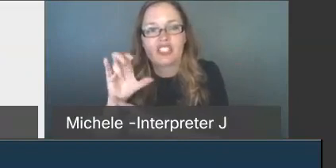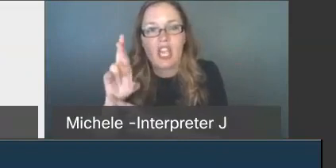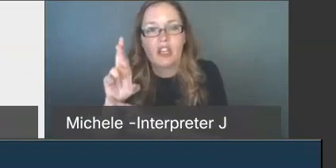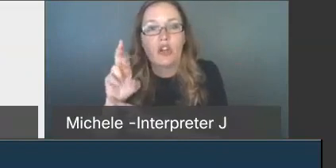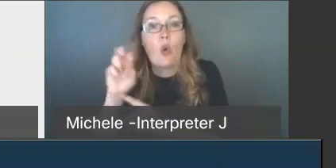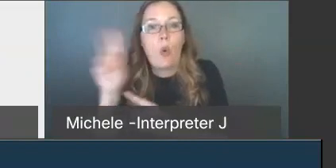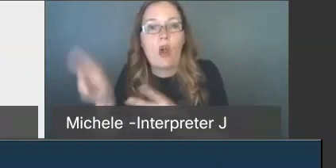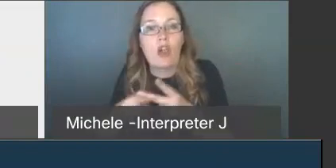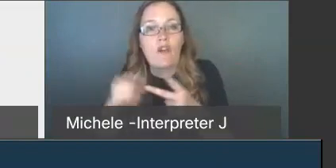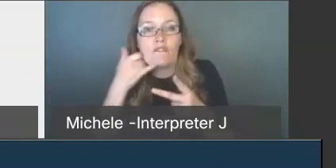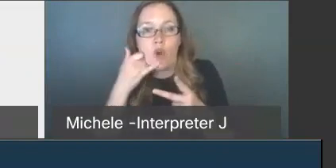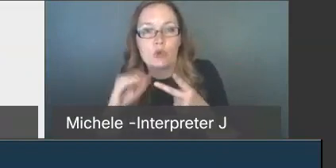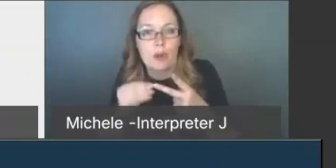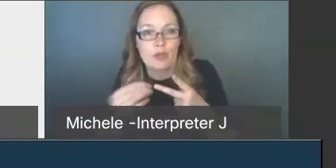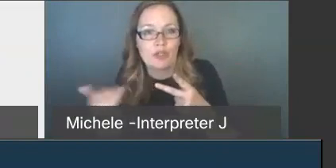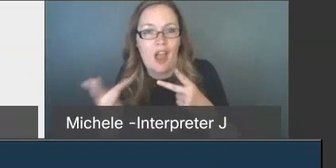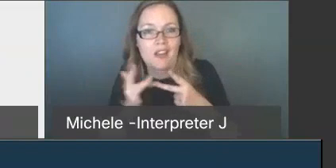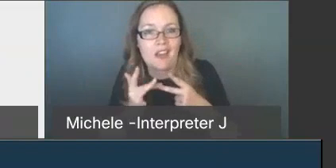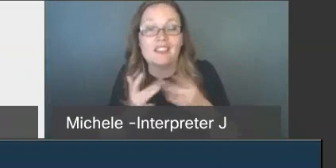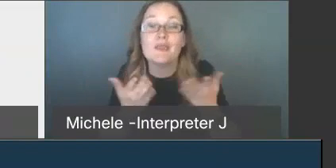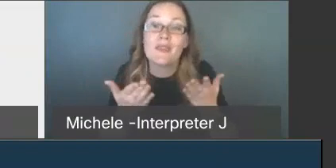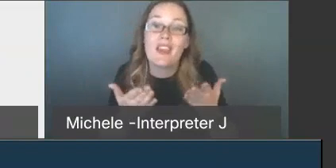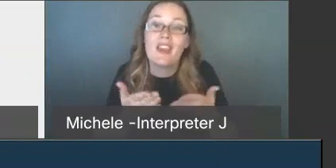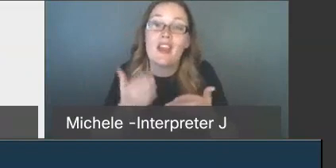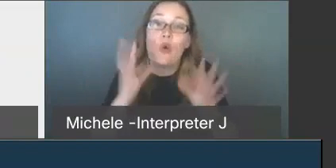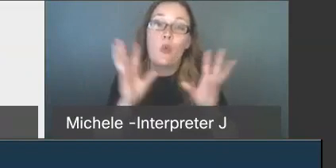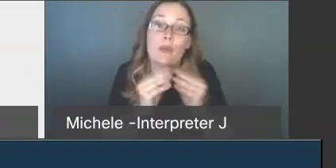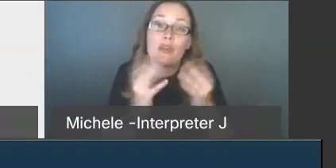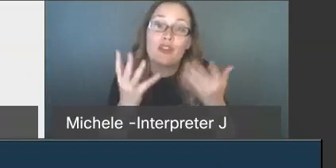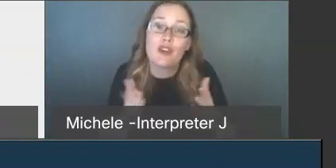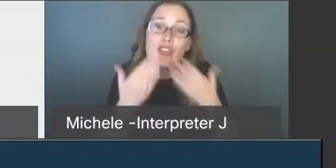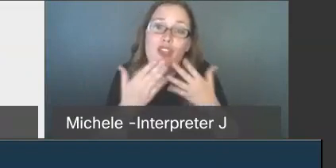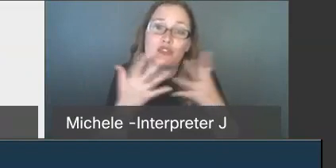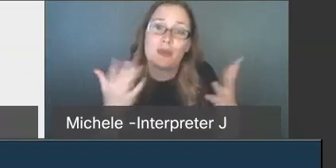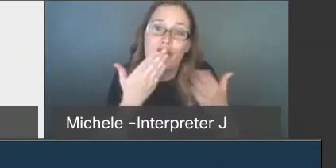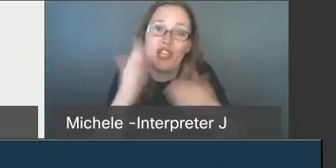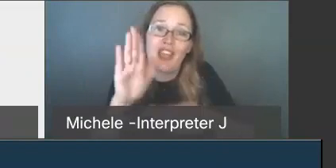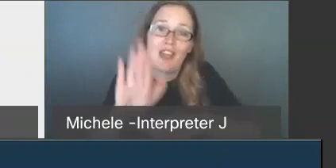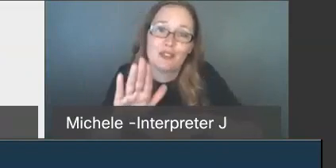us. So that concludes our webinar today. Thank you very much and have a good afternoon.